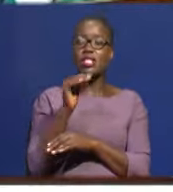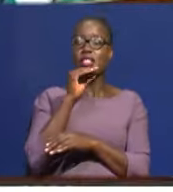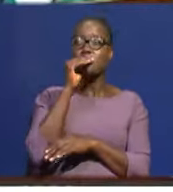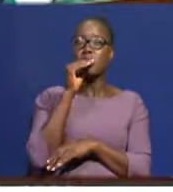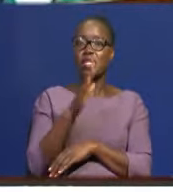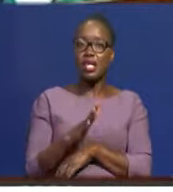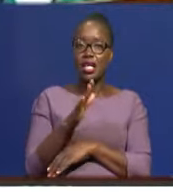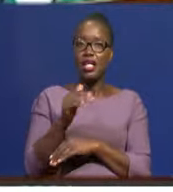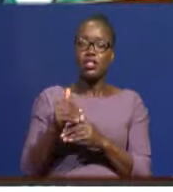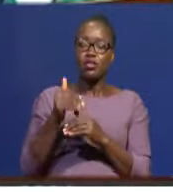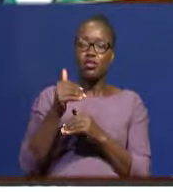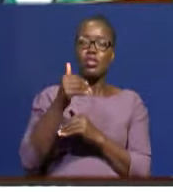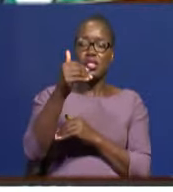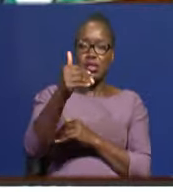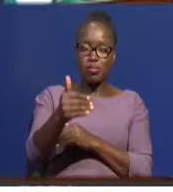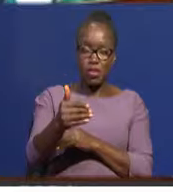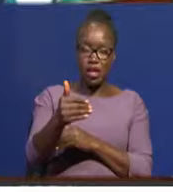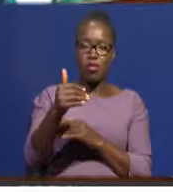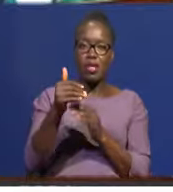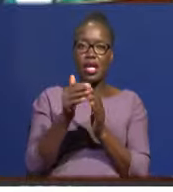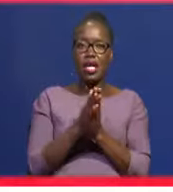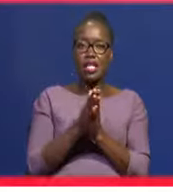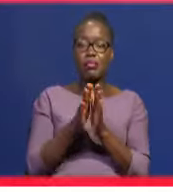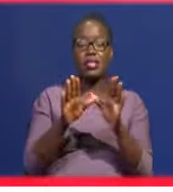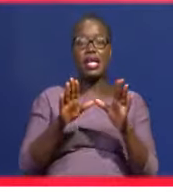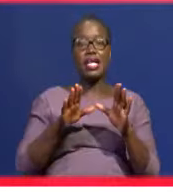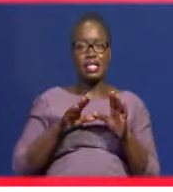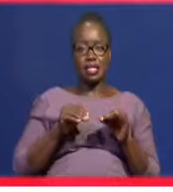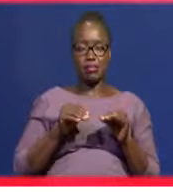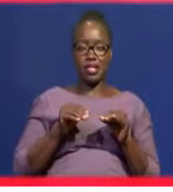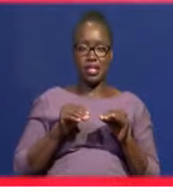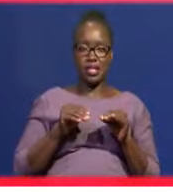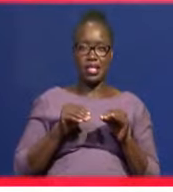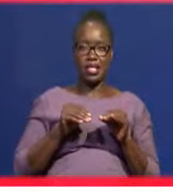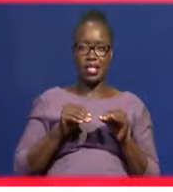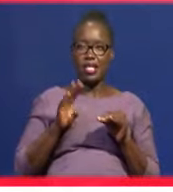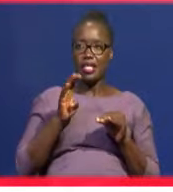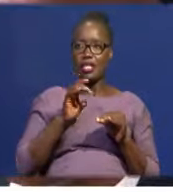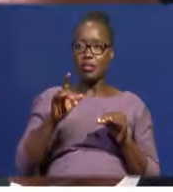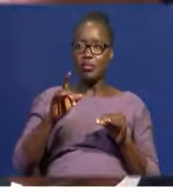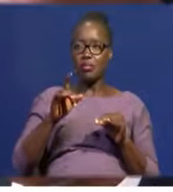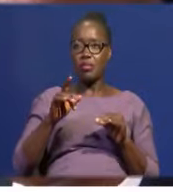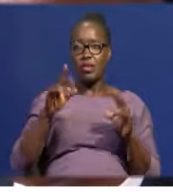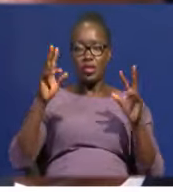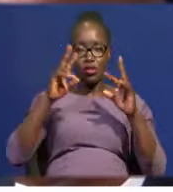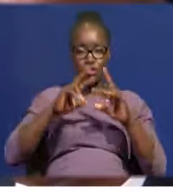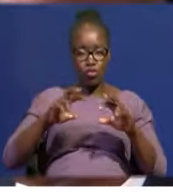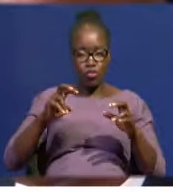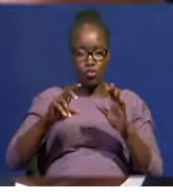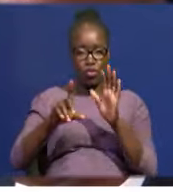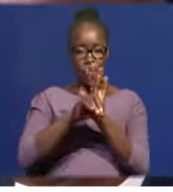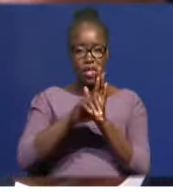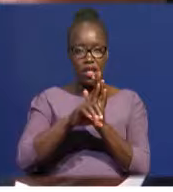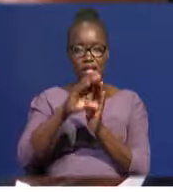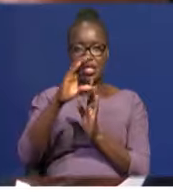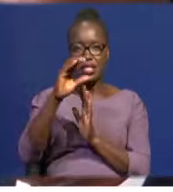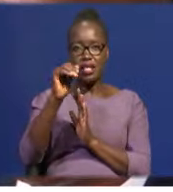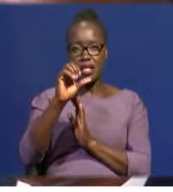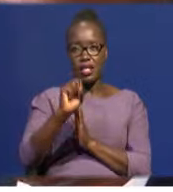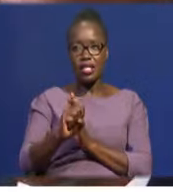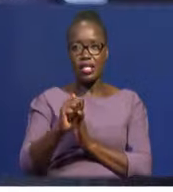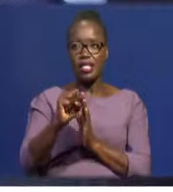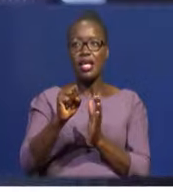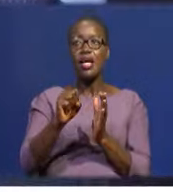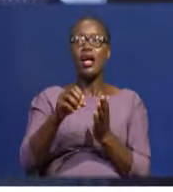Speaker to step it down, and it has been assented to. The bill sought to legalize the cabinet positions and entrench them